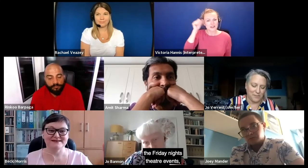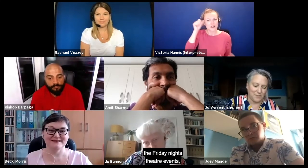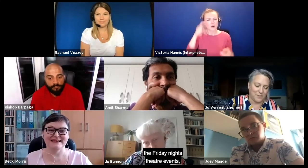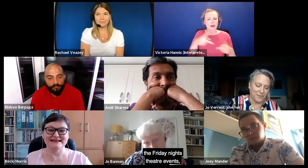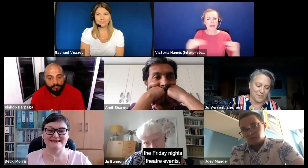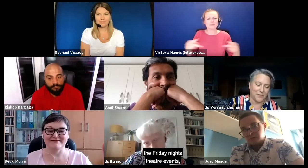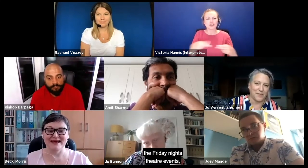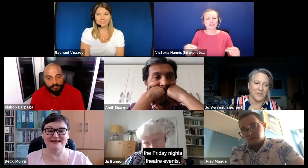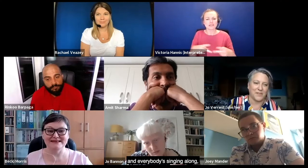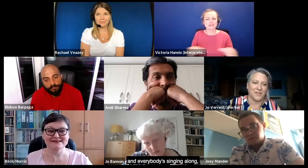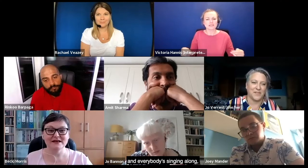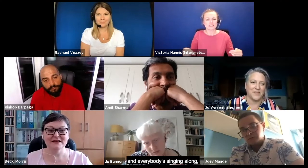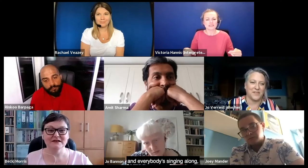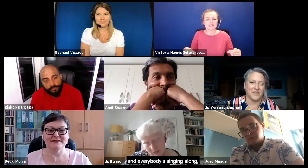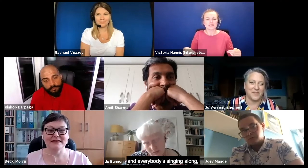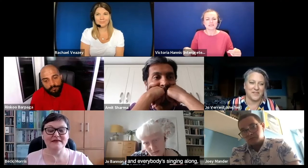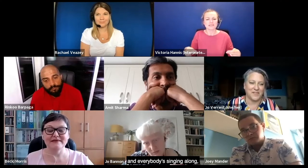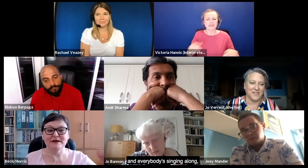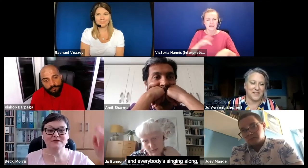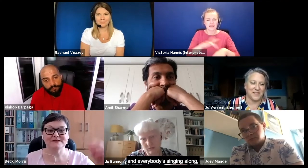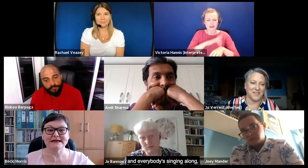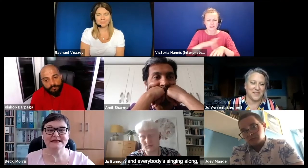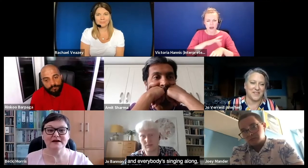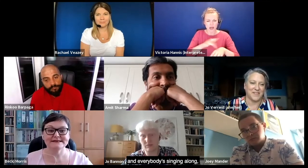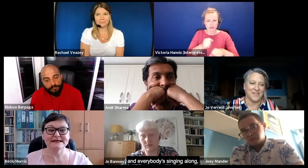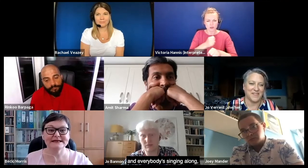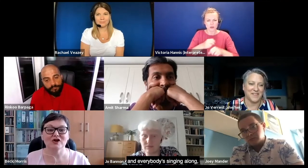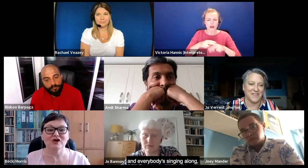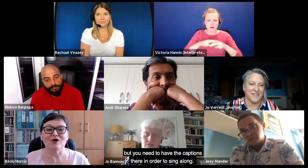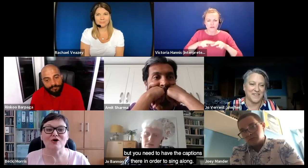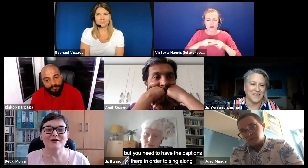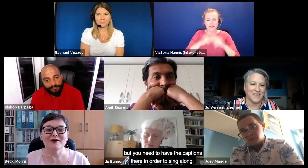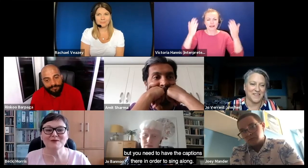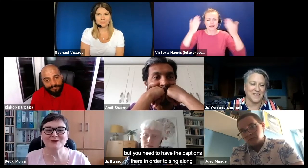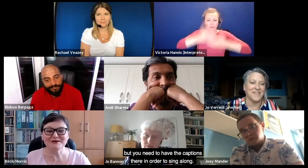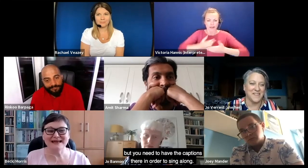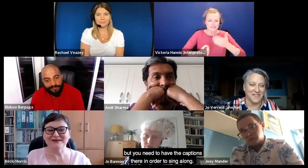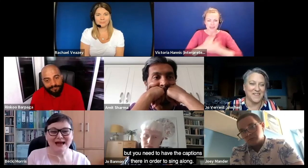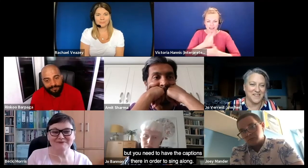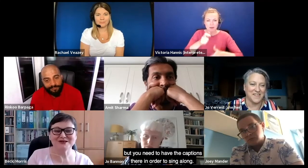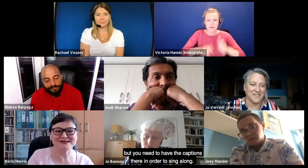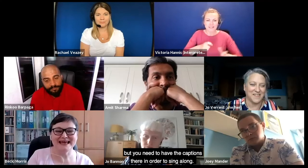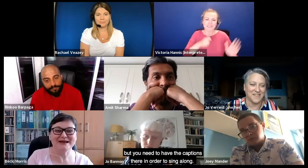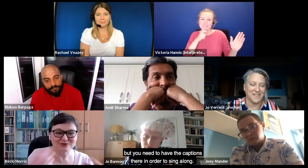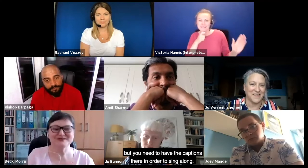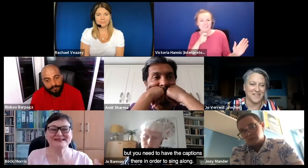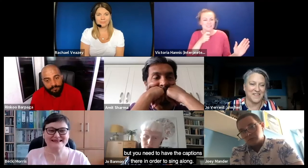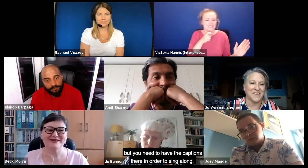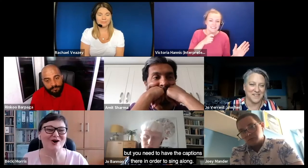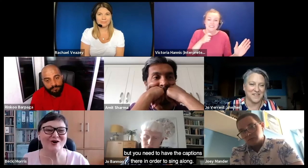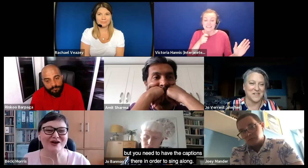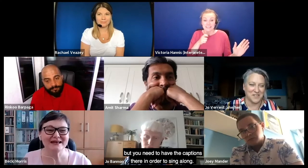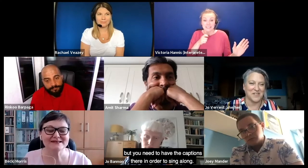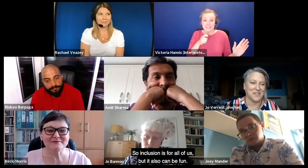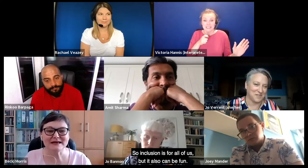night's theatre events, like that, and everybody's singing along, but you need to have the captions there in order to